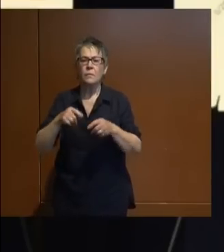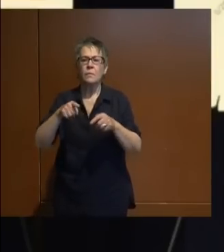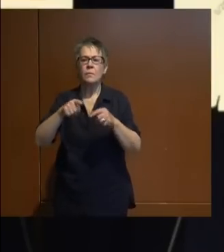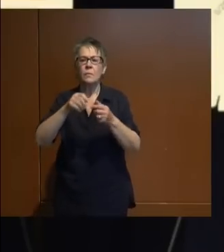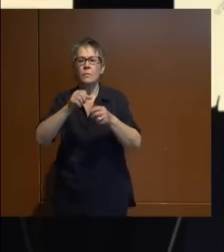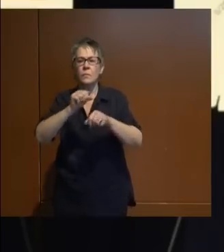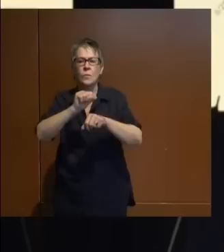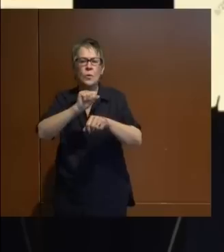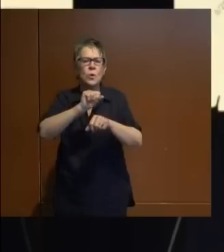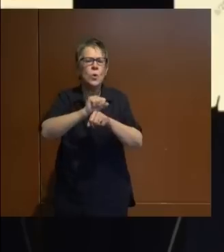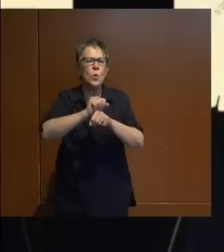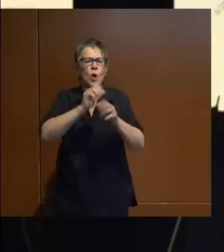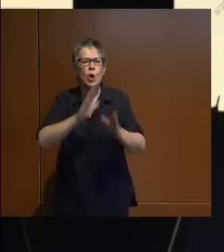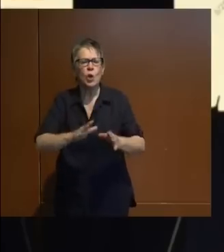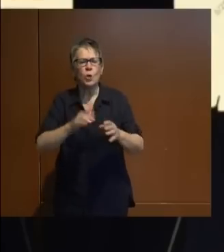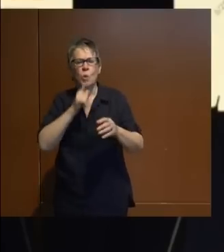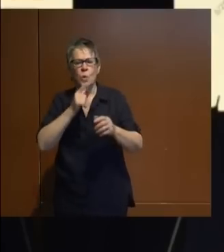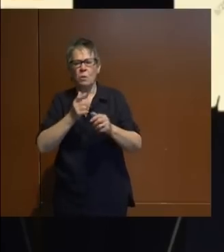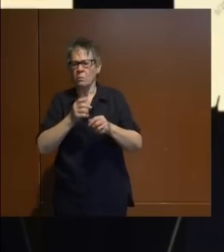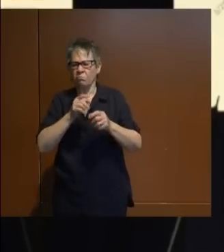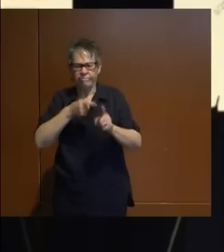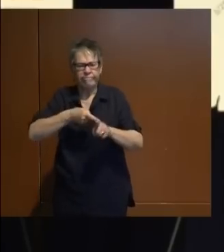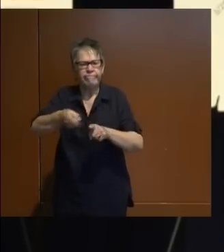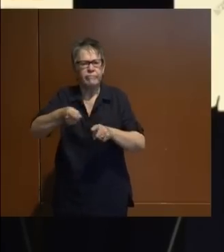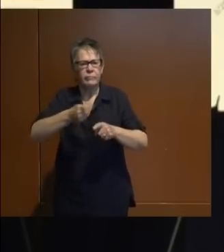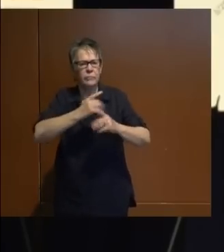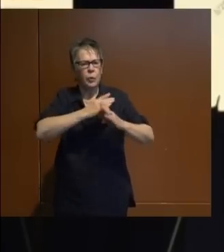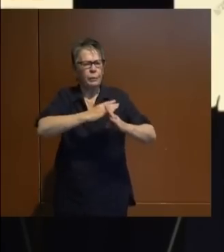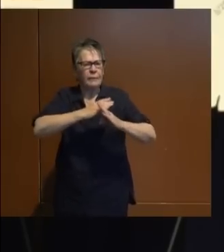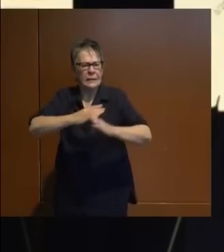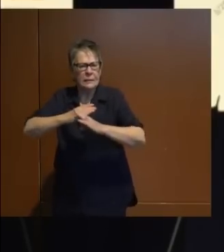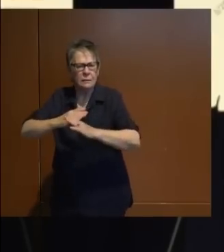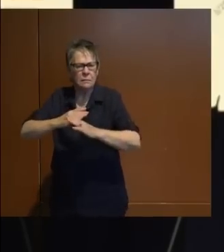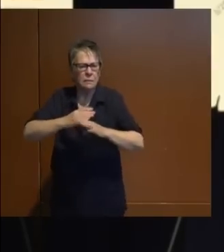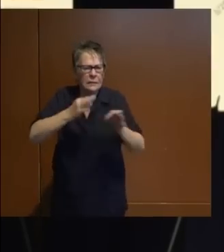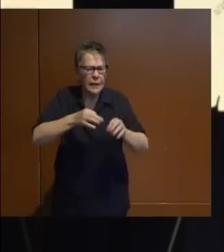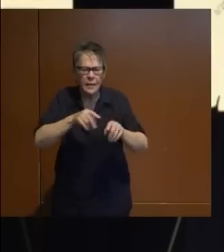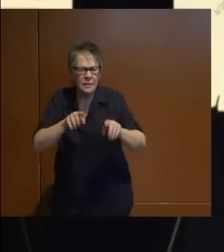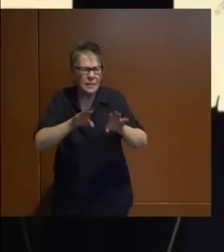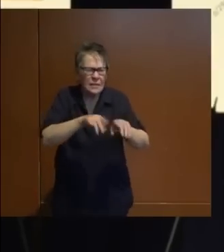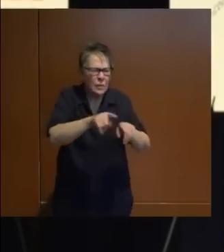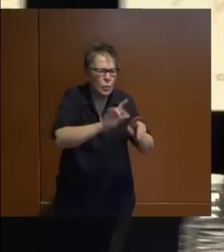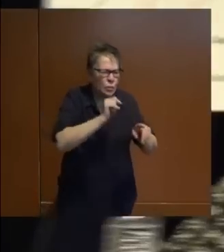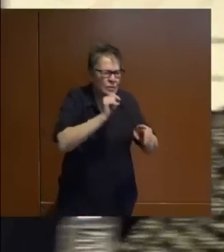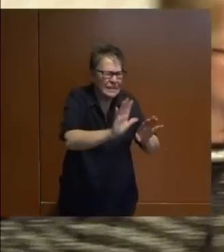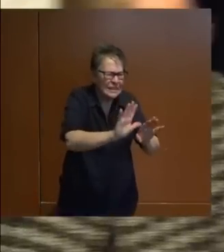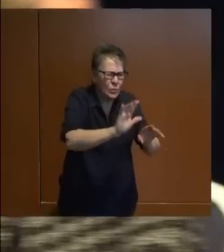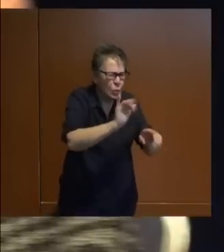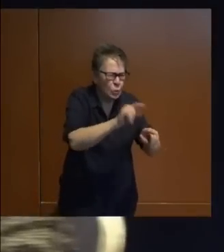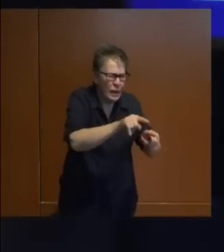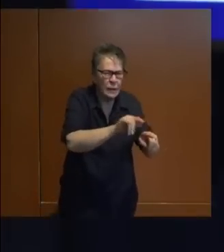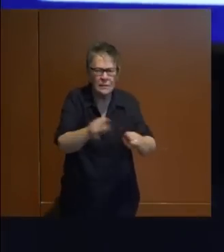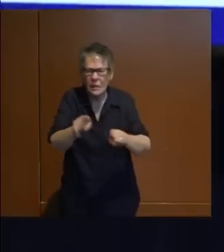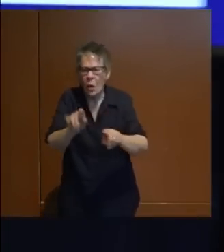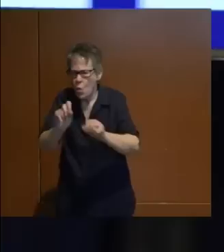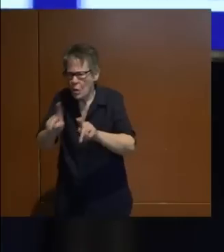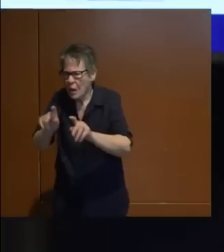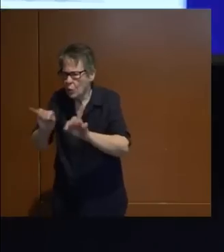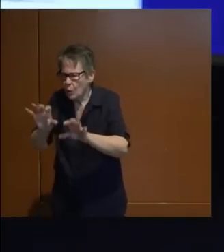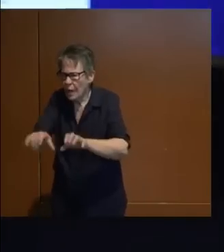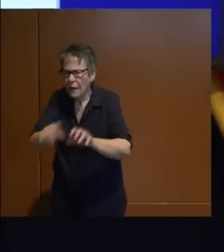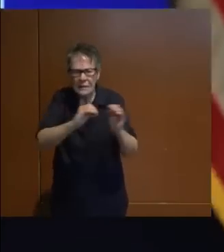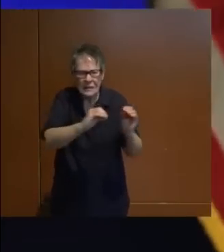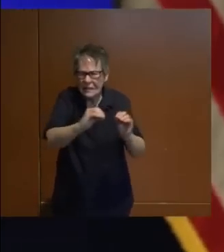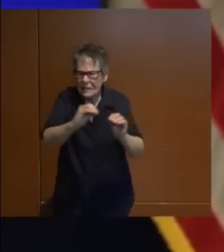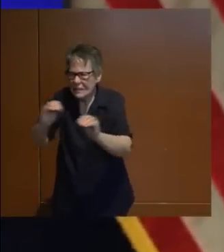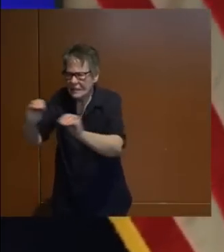is cohorting the patients. Did that help? Judy, if I add at least one,